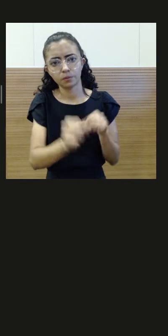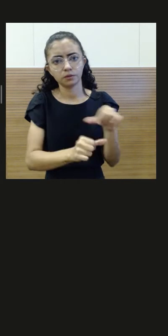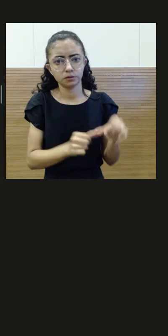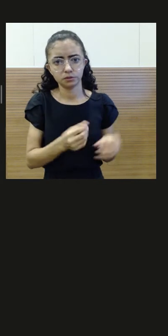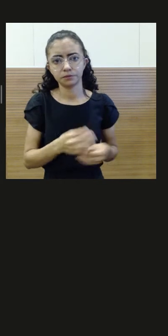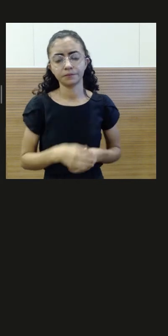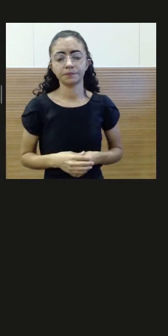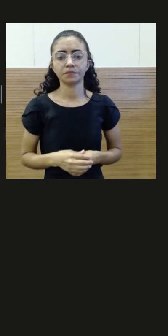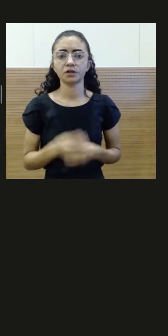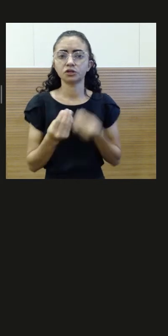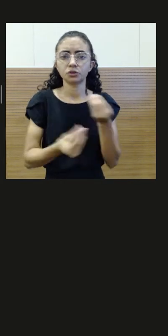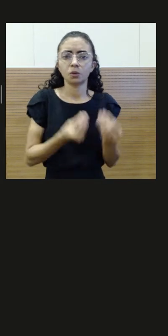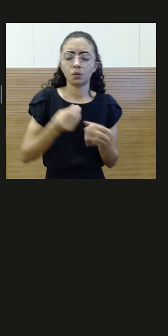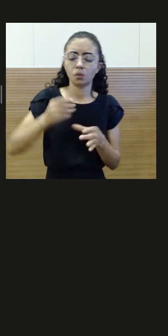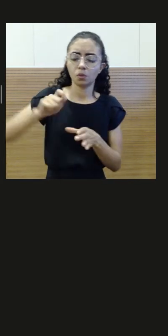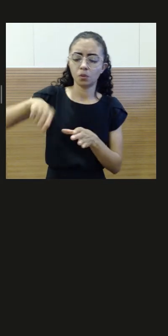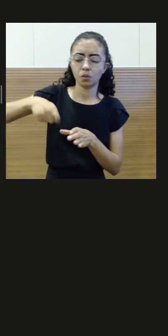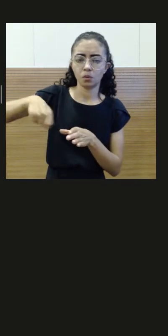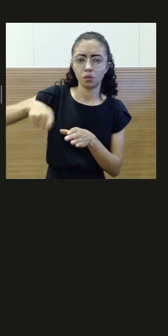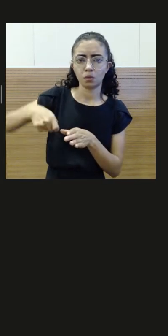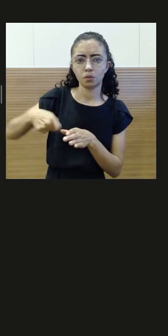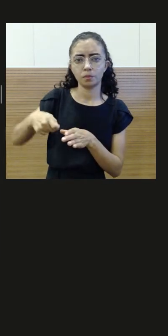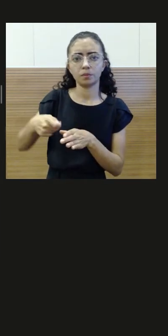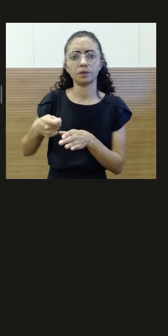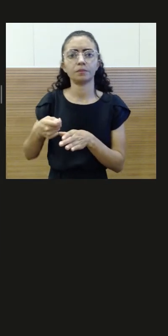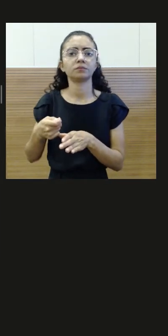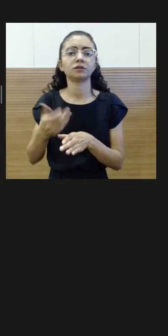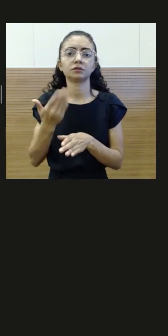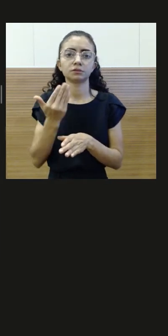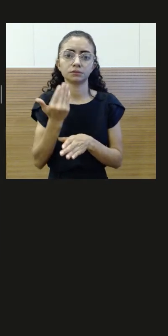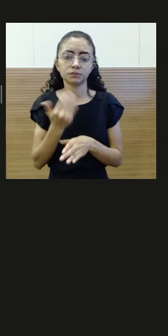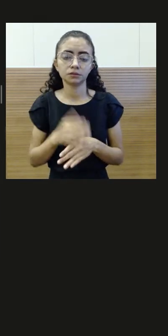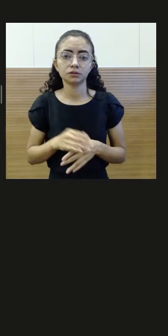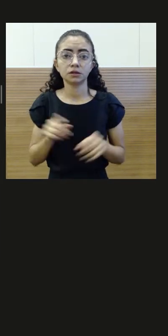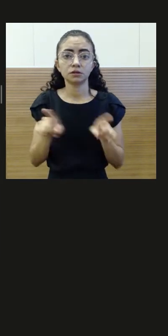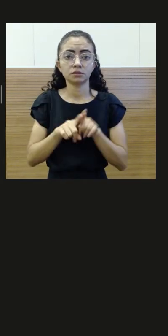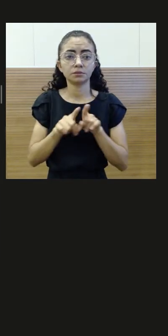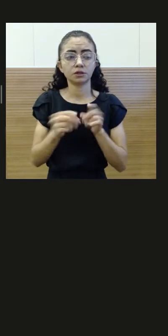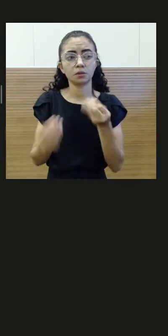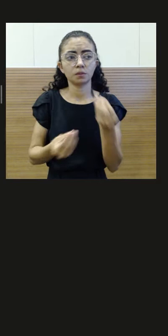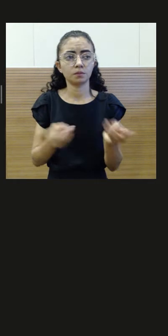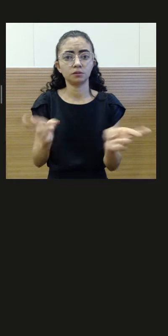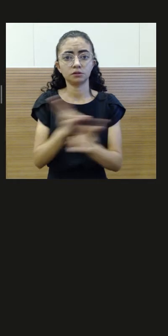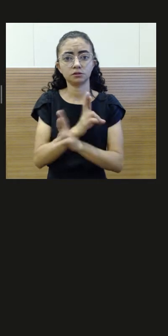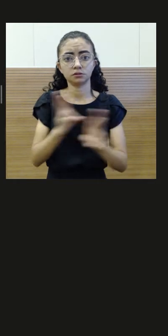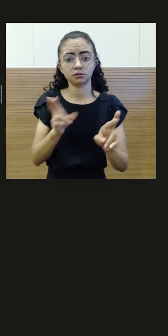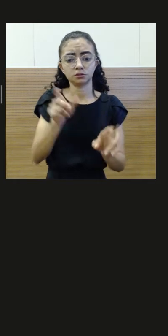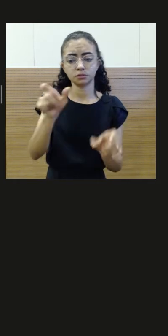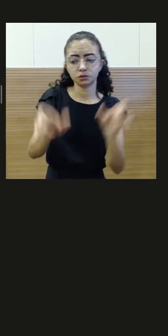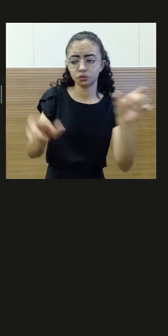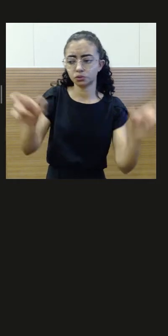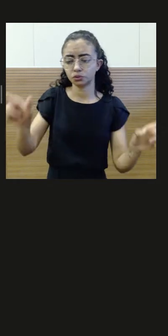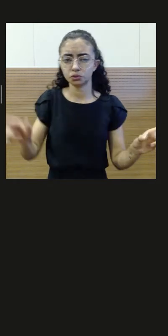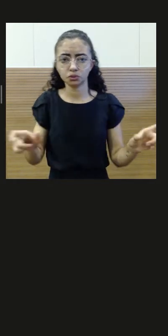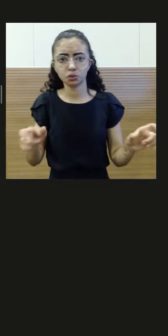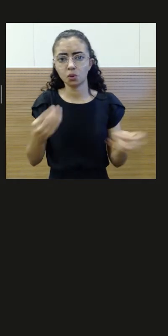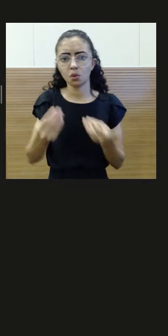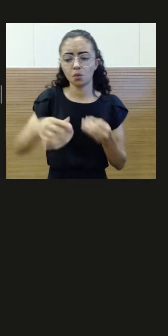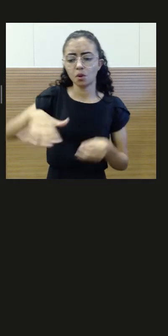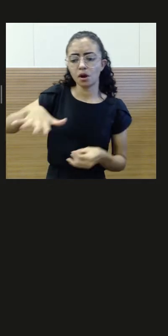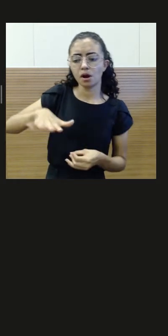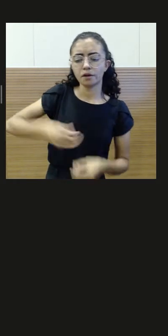natural worlds are ruled out of scope. Now there is a crisis of confidence in these guidelines. The